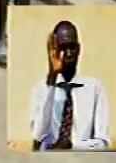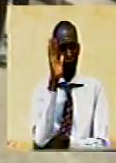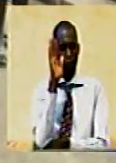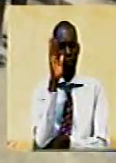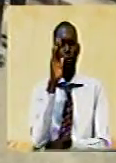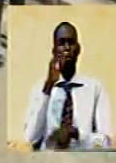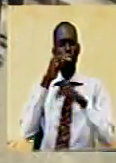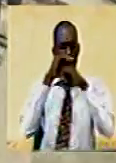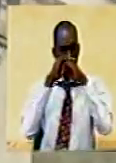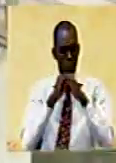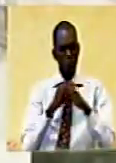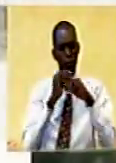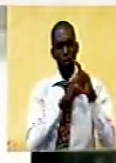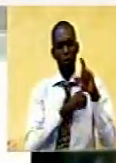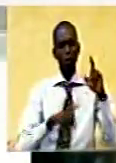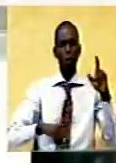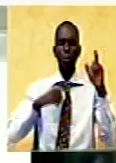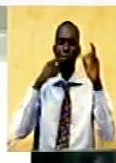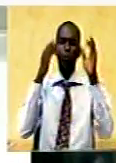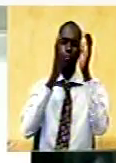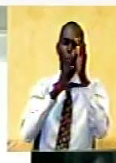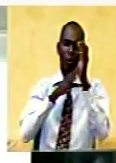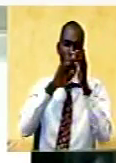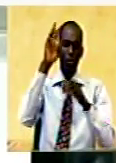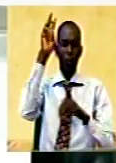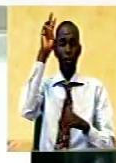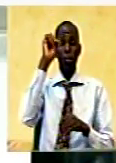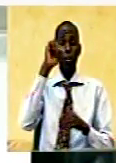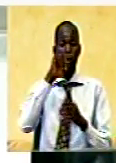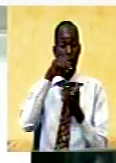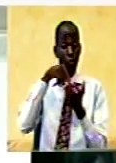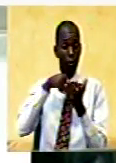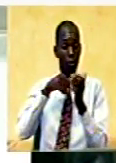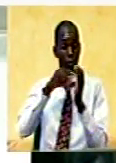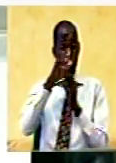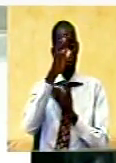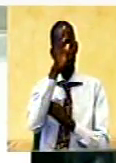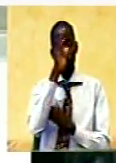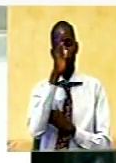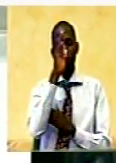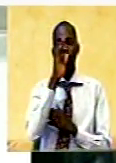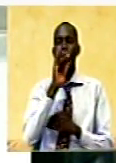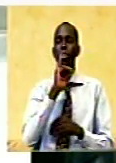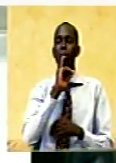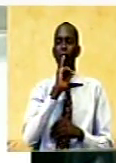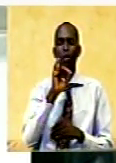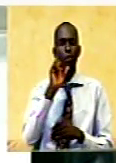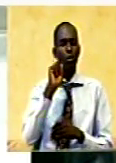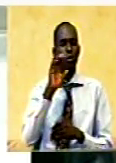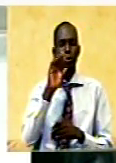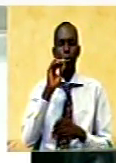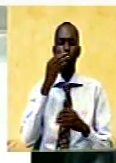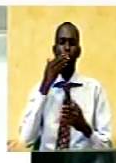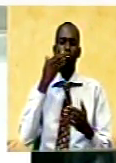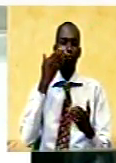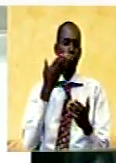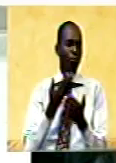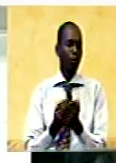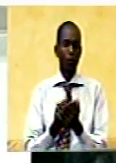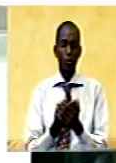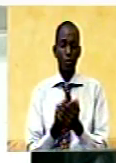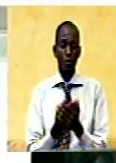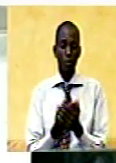program starts by 4 p.m. Worship the Lord. Praise him. This